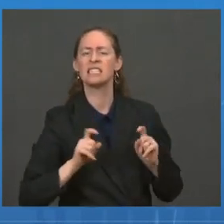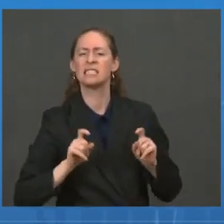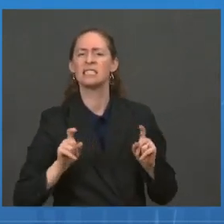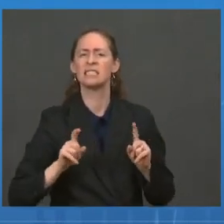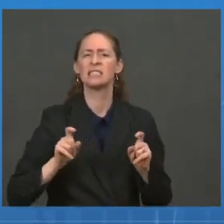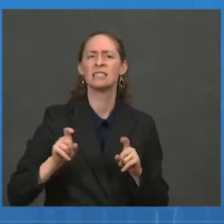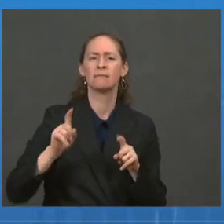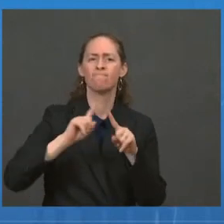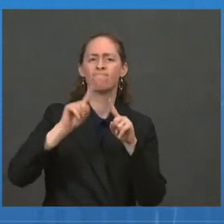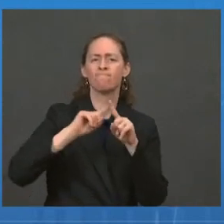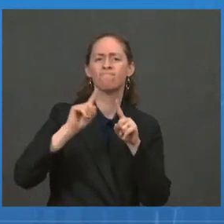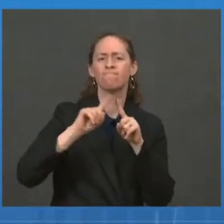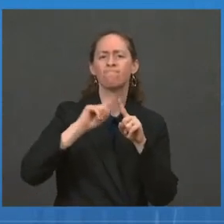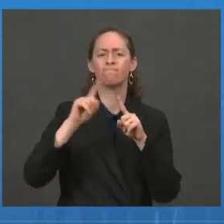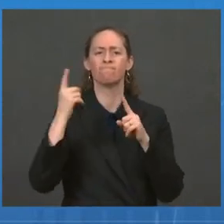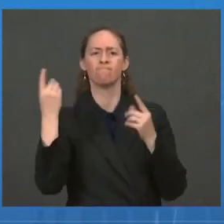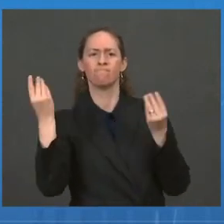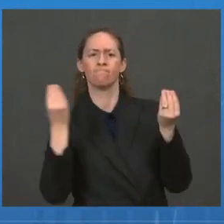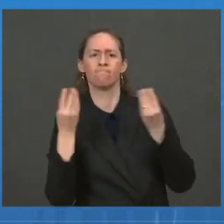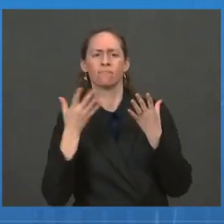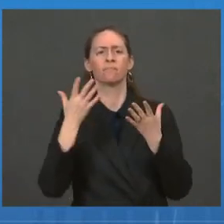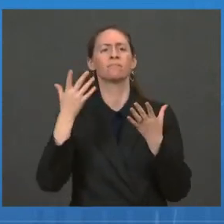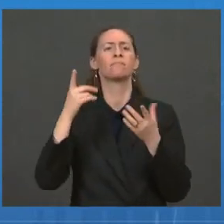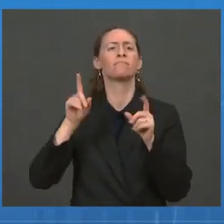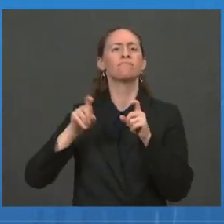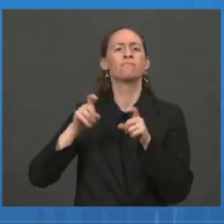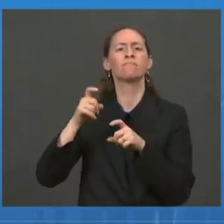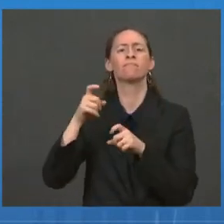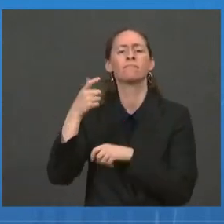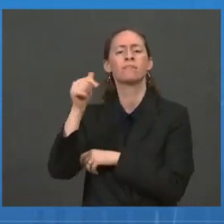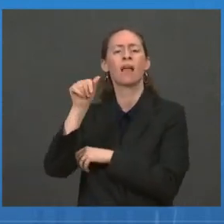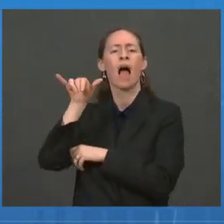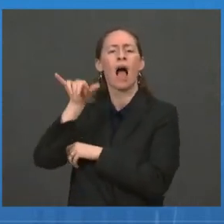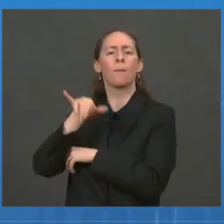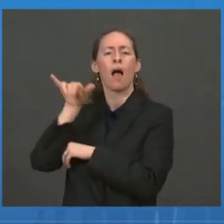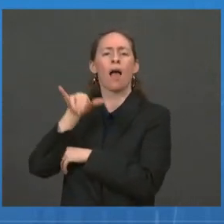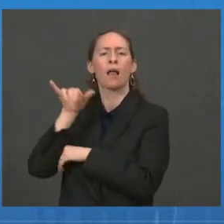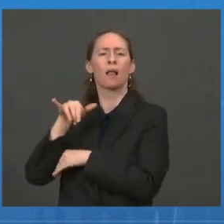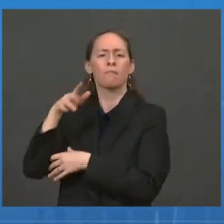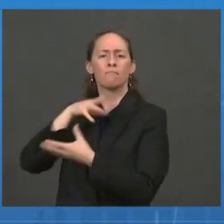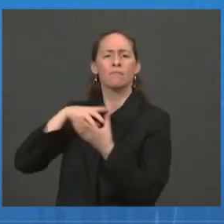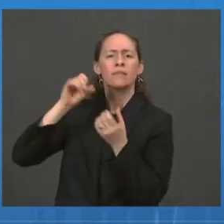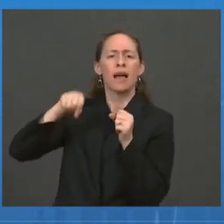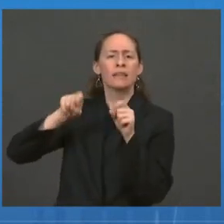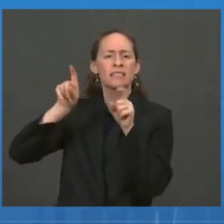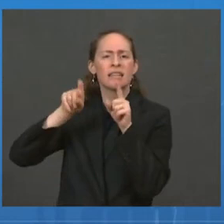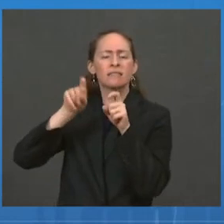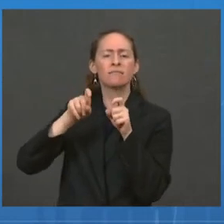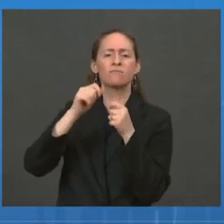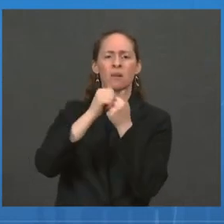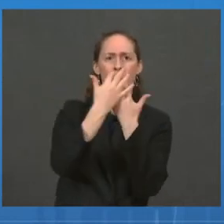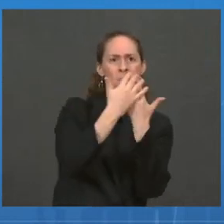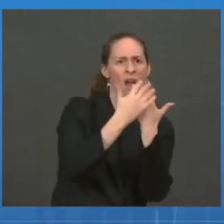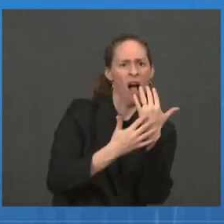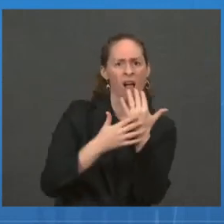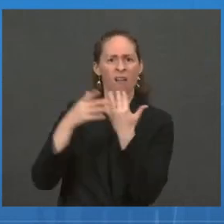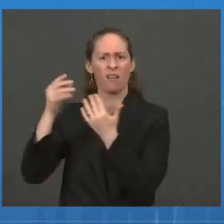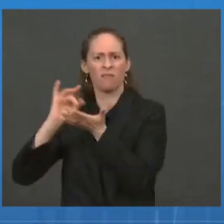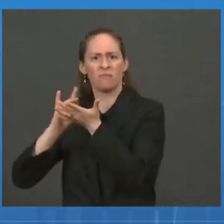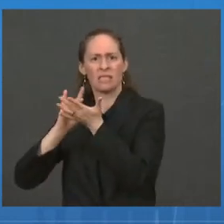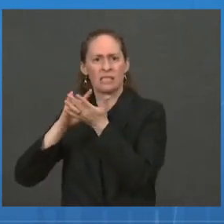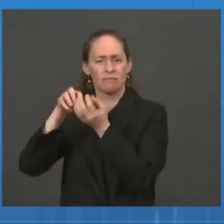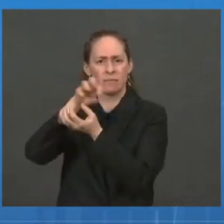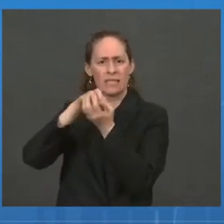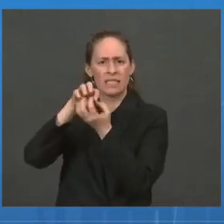vaccine to see if they neutralize the virus that will give you a pretty good idea as to what the level of immune